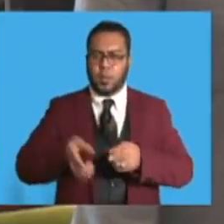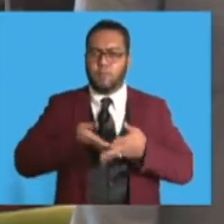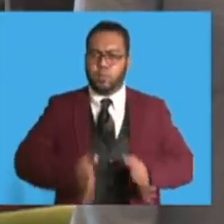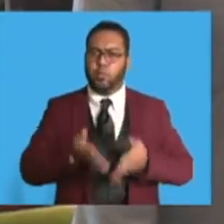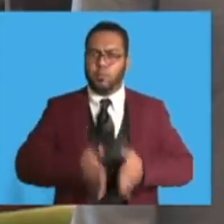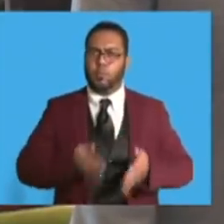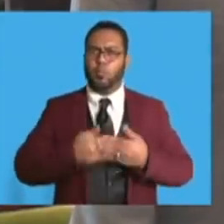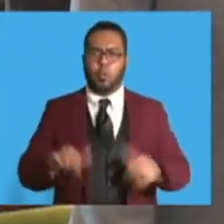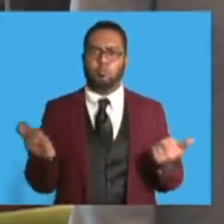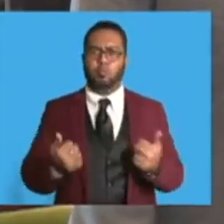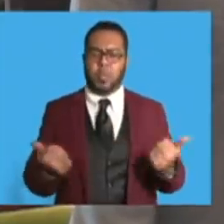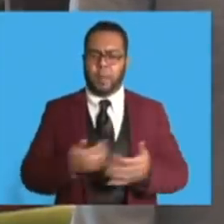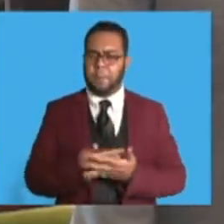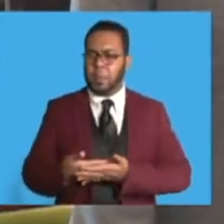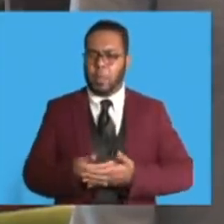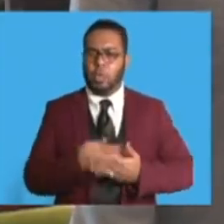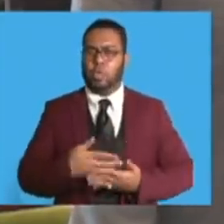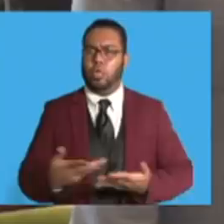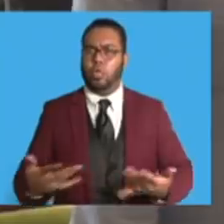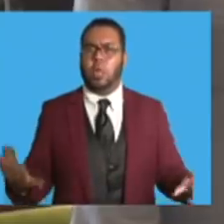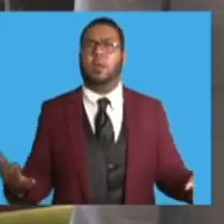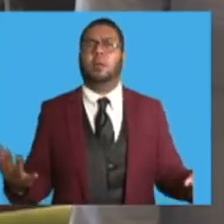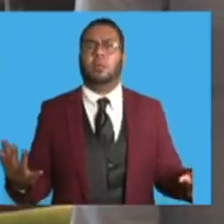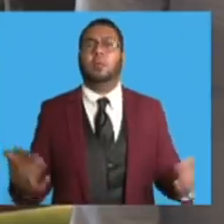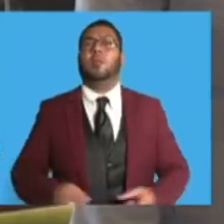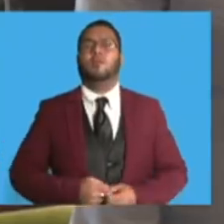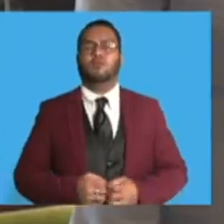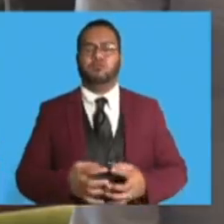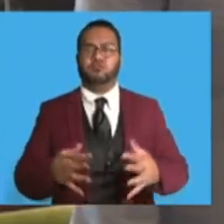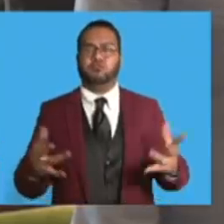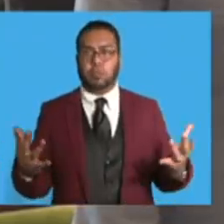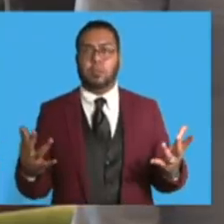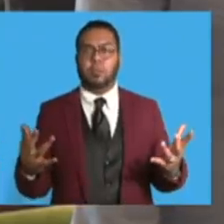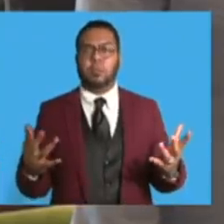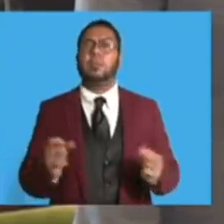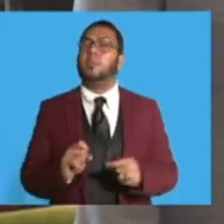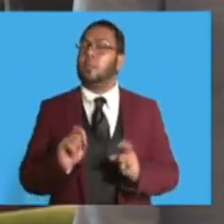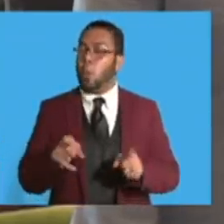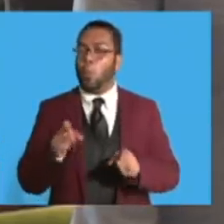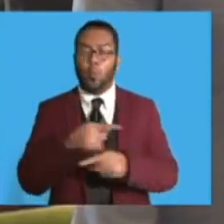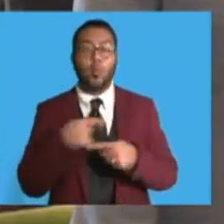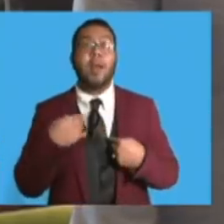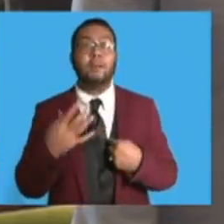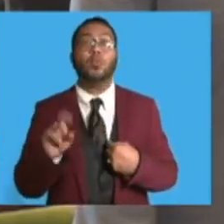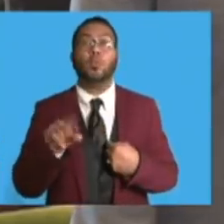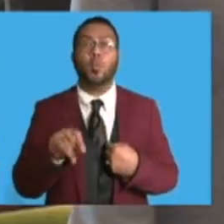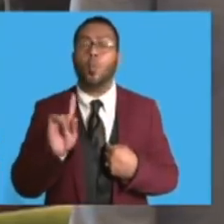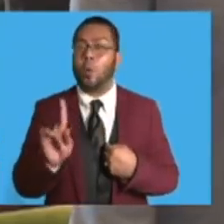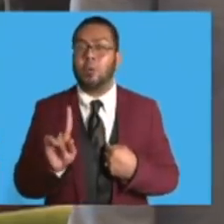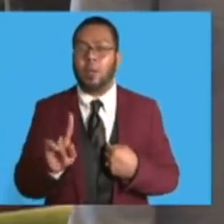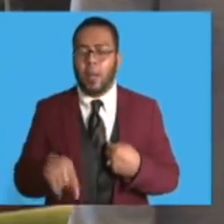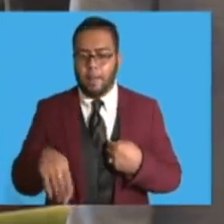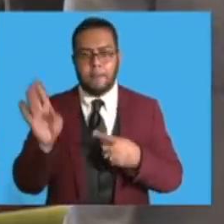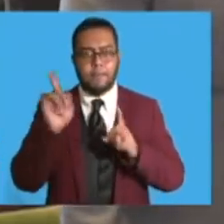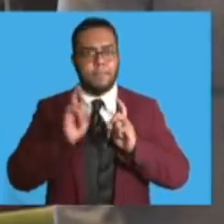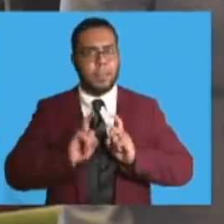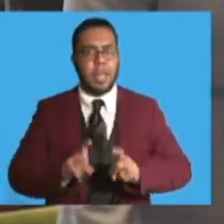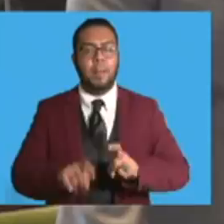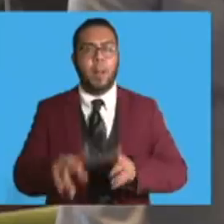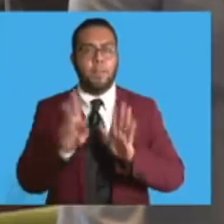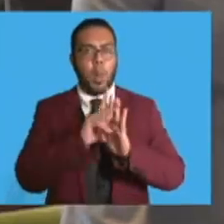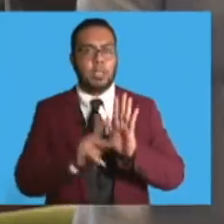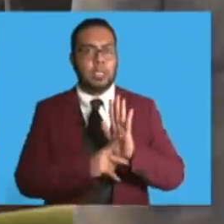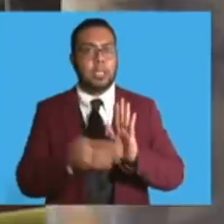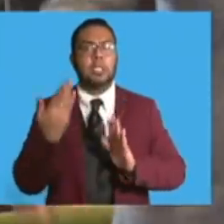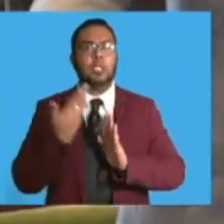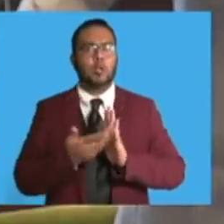reality is a younger population procreates a lot faster. So we have to put in place sustainable policies. So